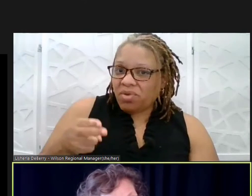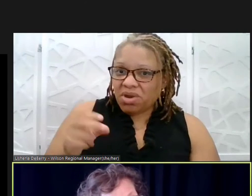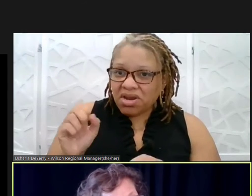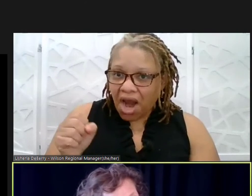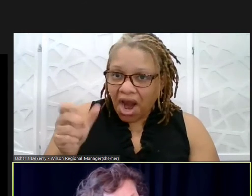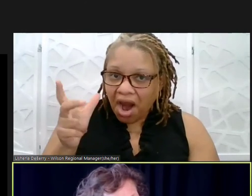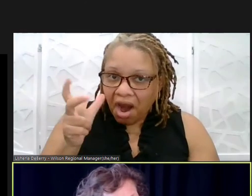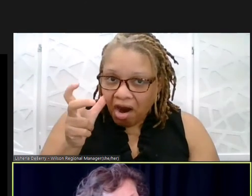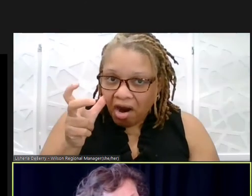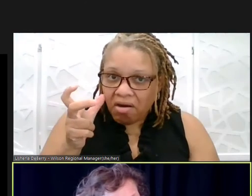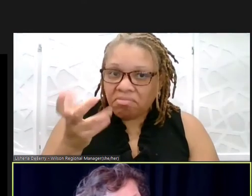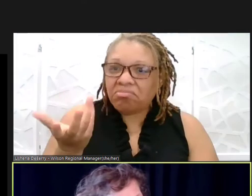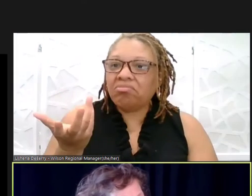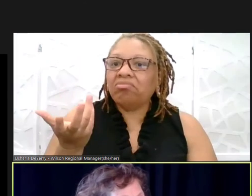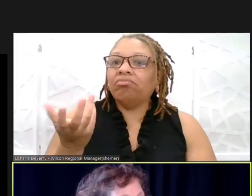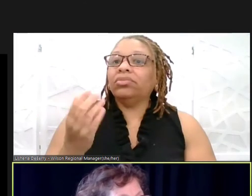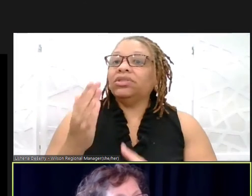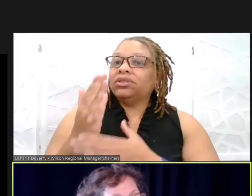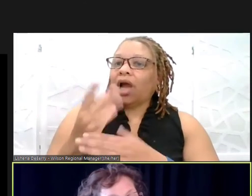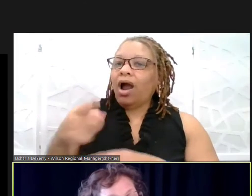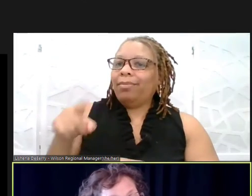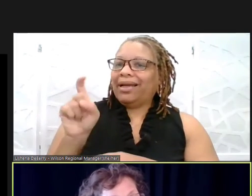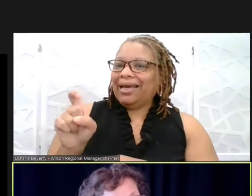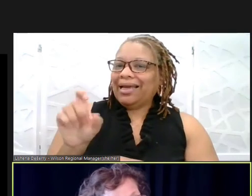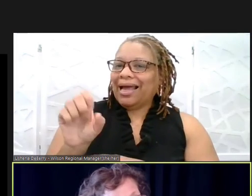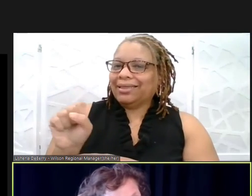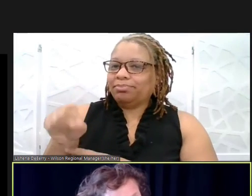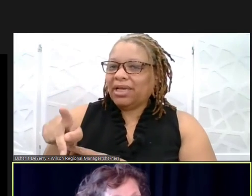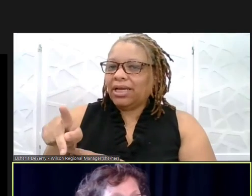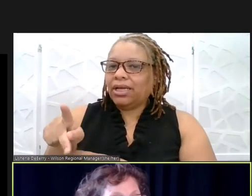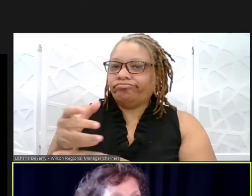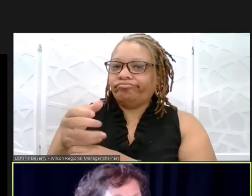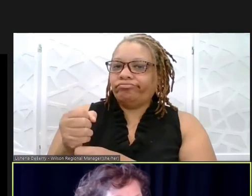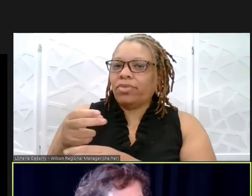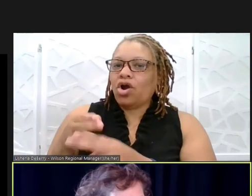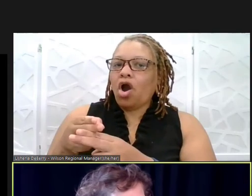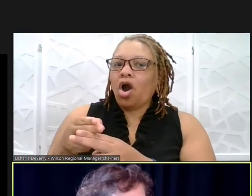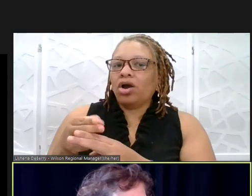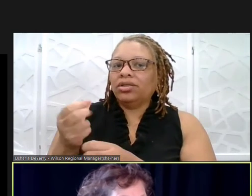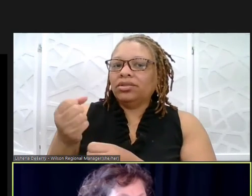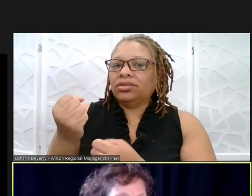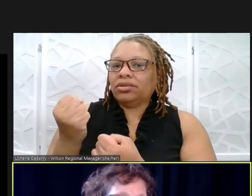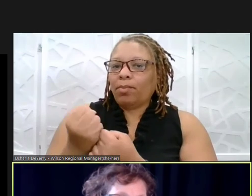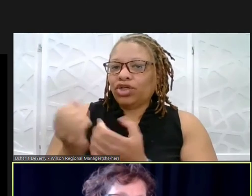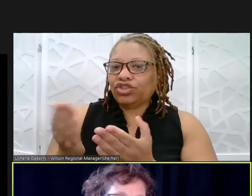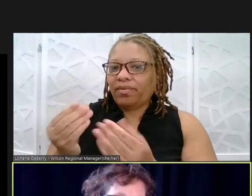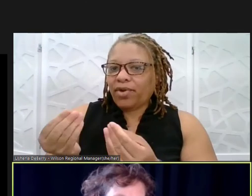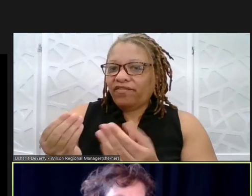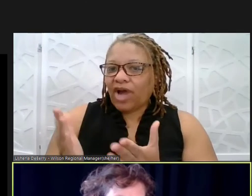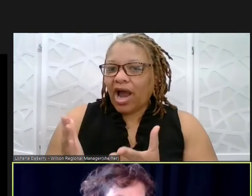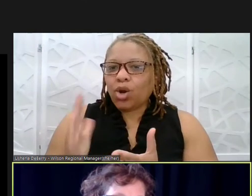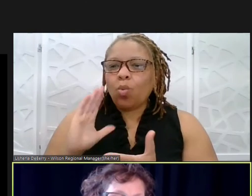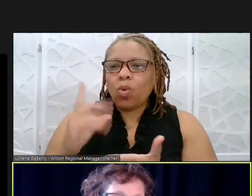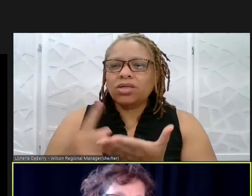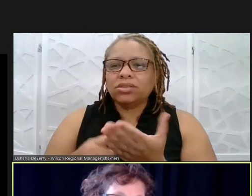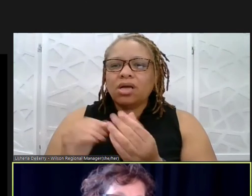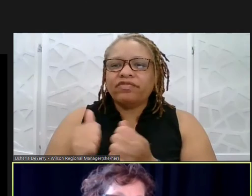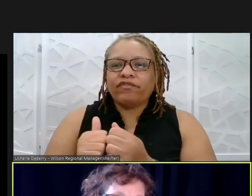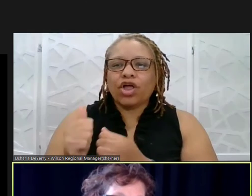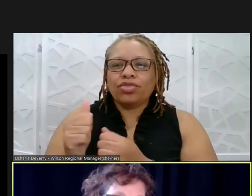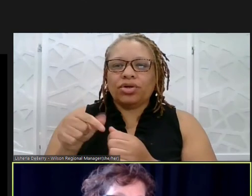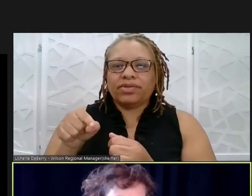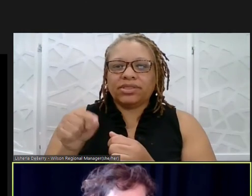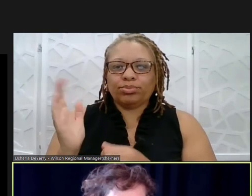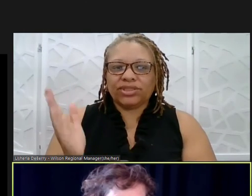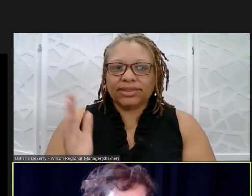people might use tactile American Sign Language. Others might use close vision interpreters or have SSPs, which are